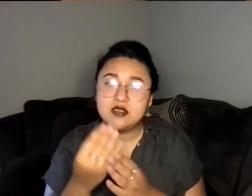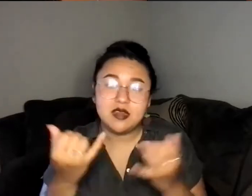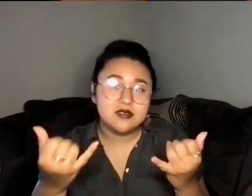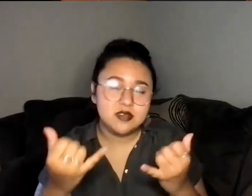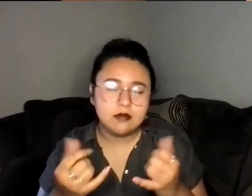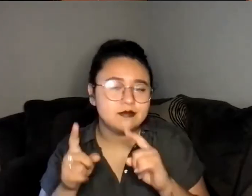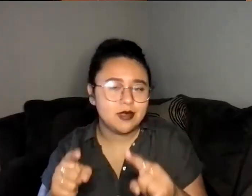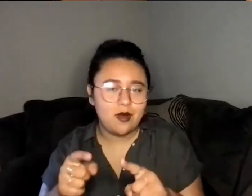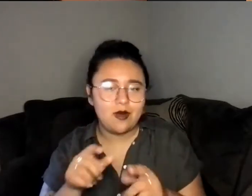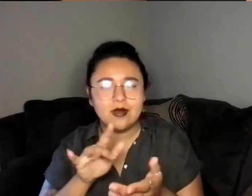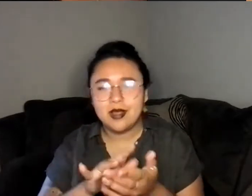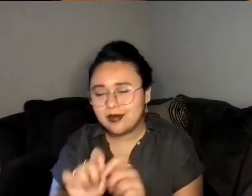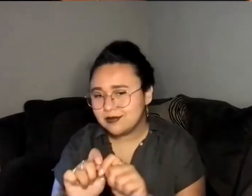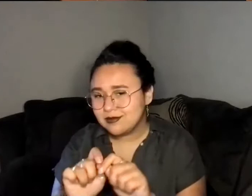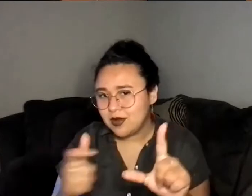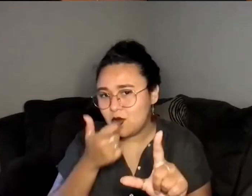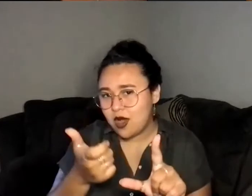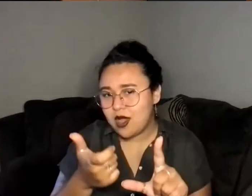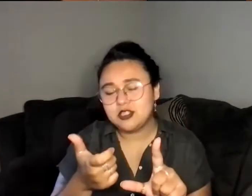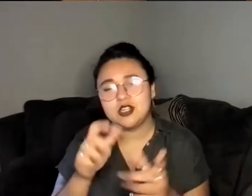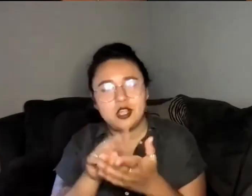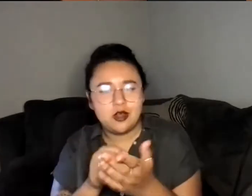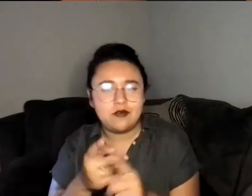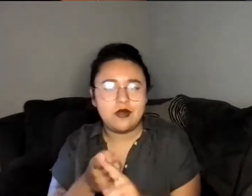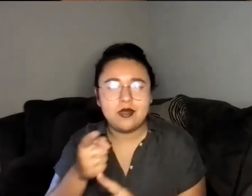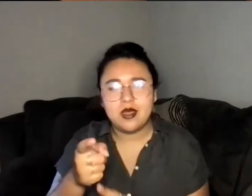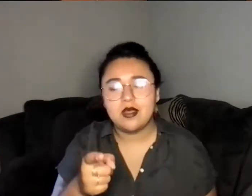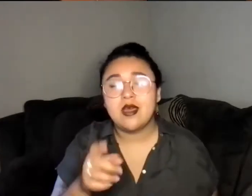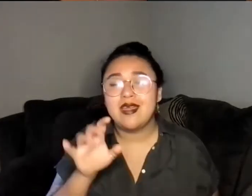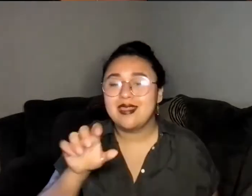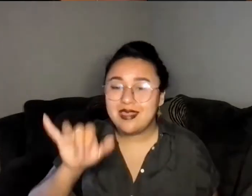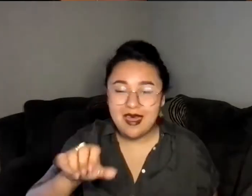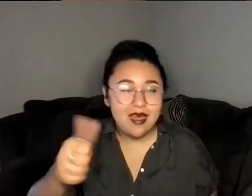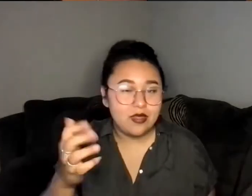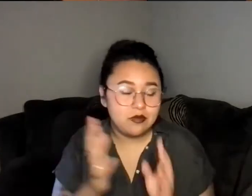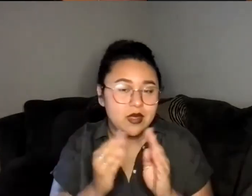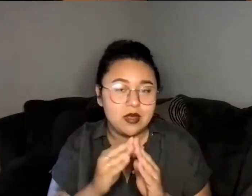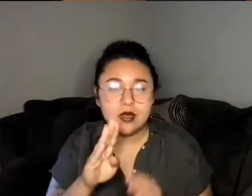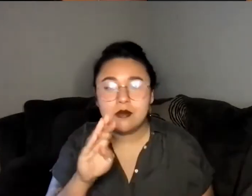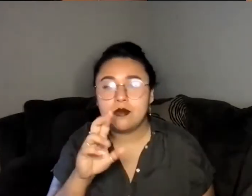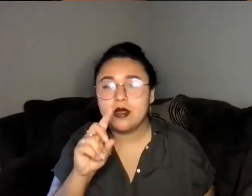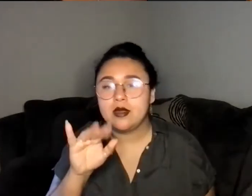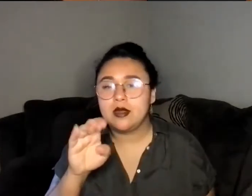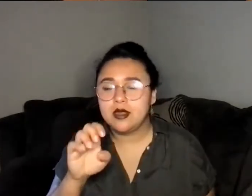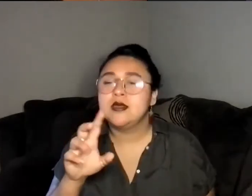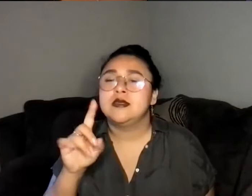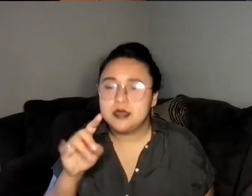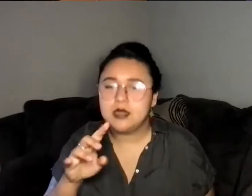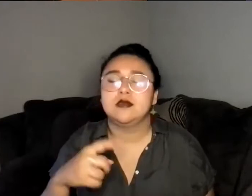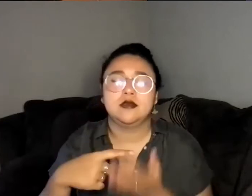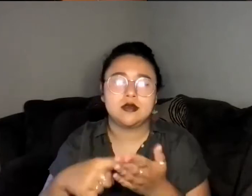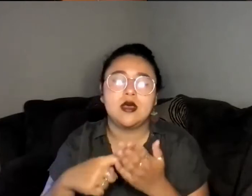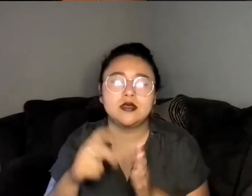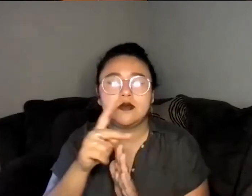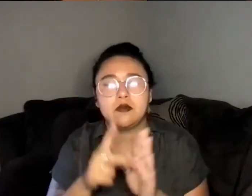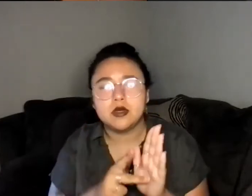back to, and in that Nobody is Disposable webinar, Brandie did talk a little bit more about the principles of disability justice as well, and the